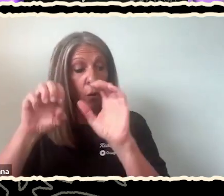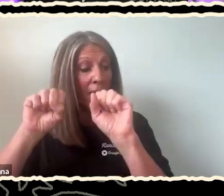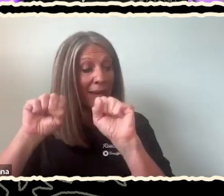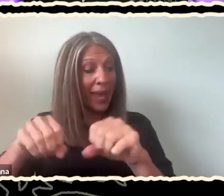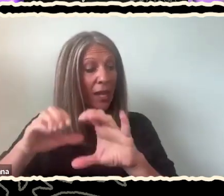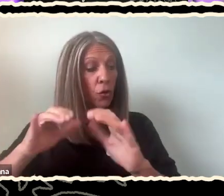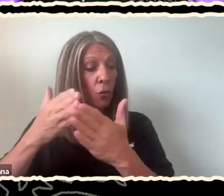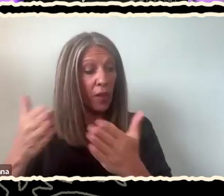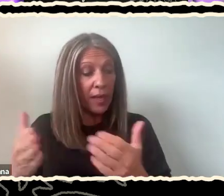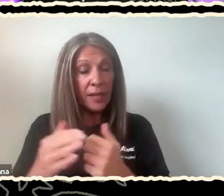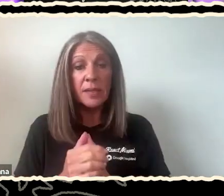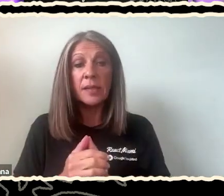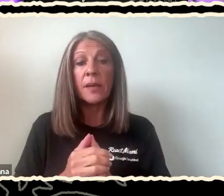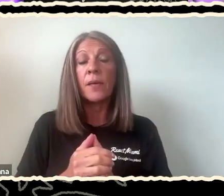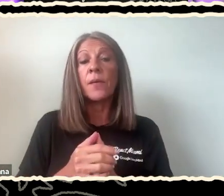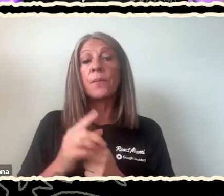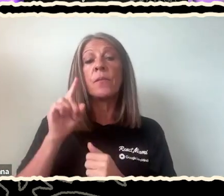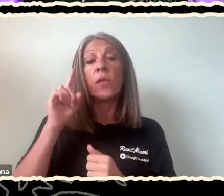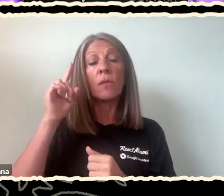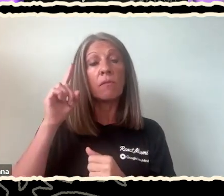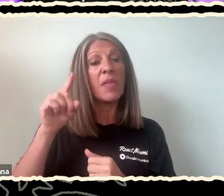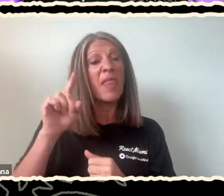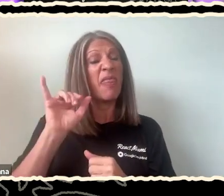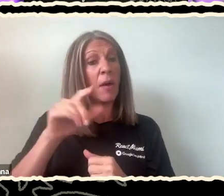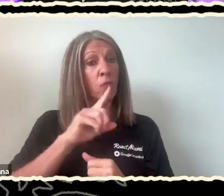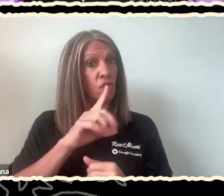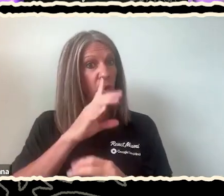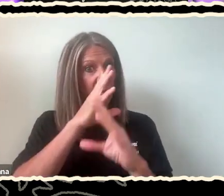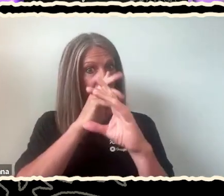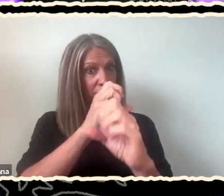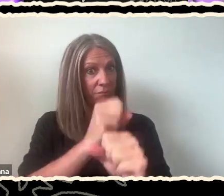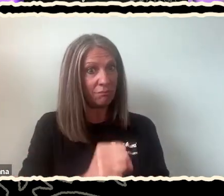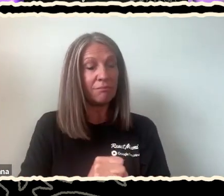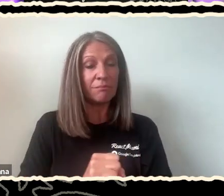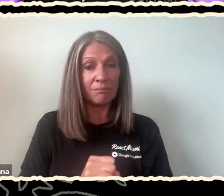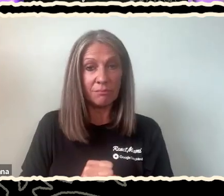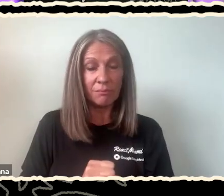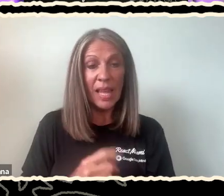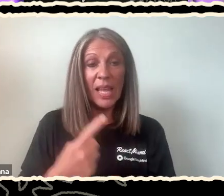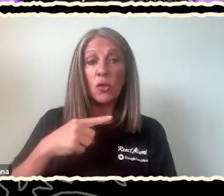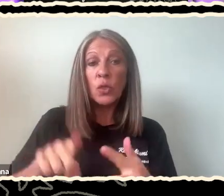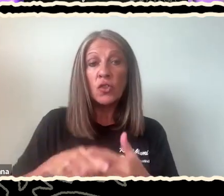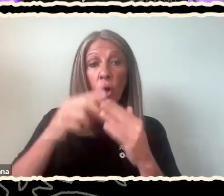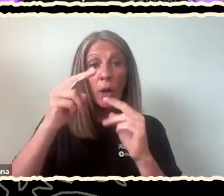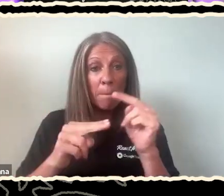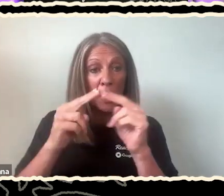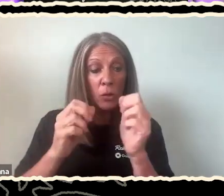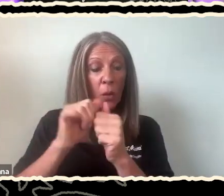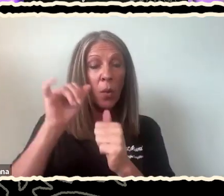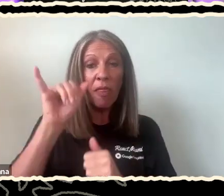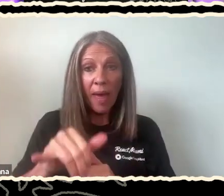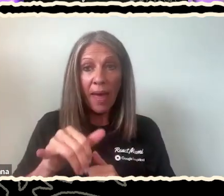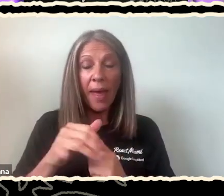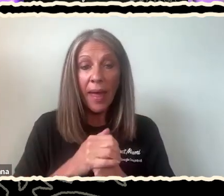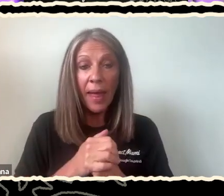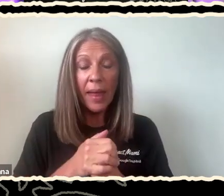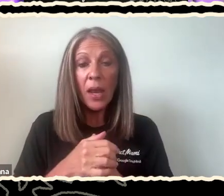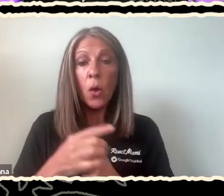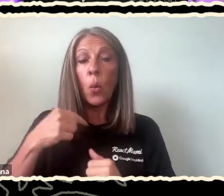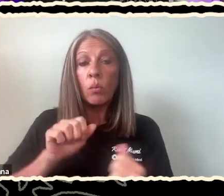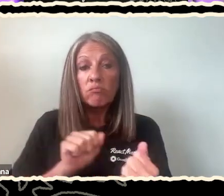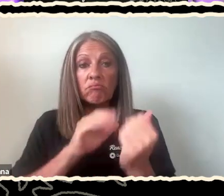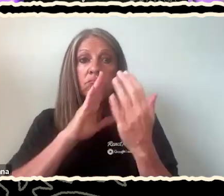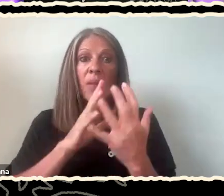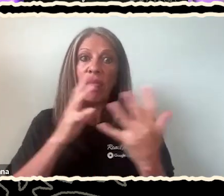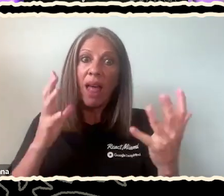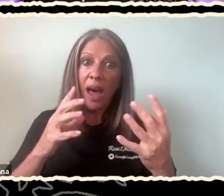things. And for use cases, that was really compelling, actually. But as we started building with it, is that we run into a lot